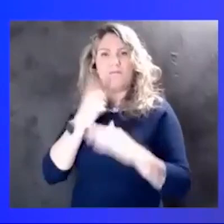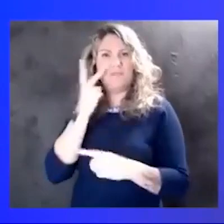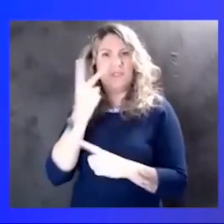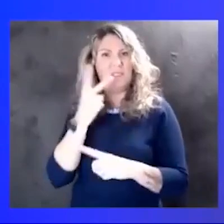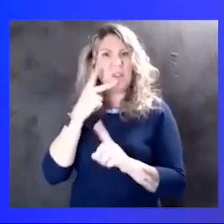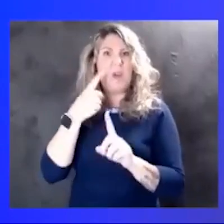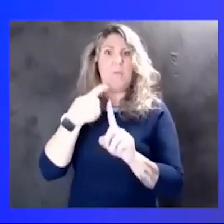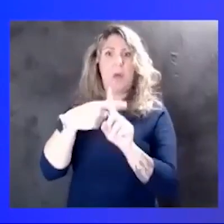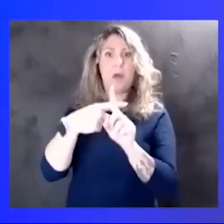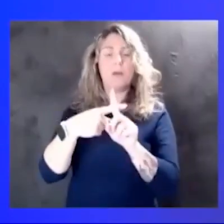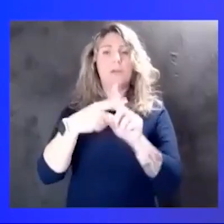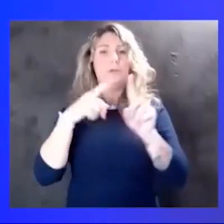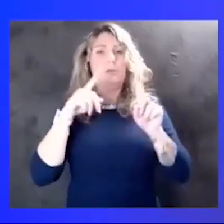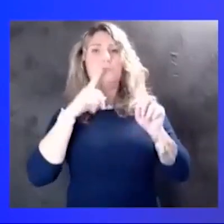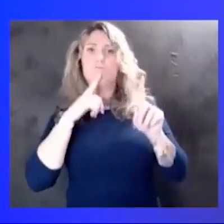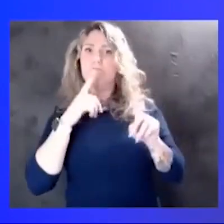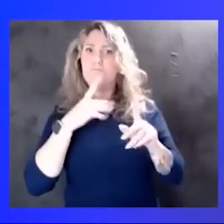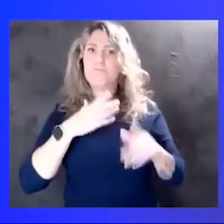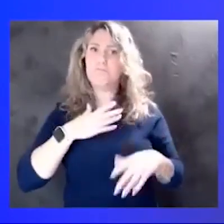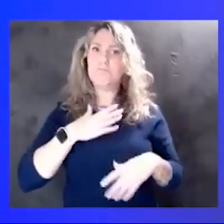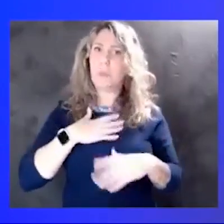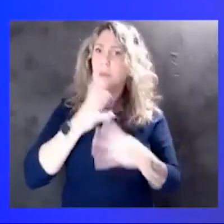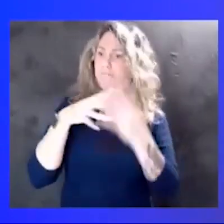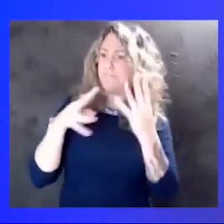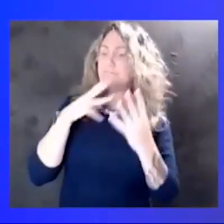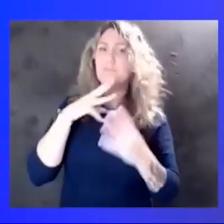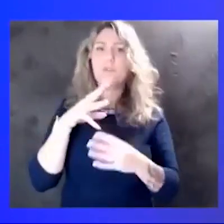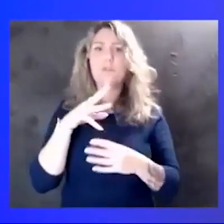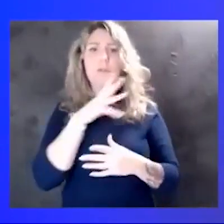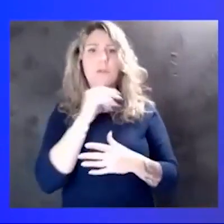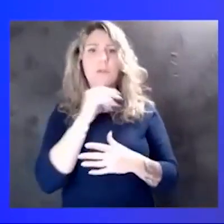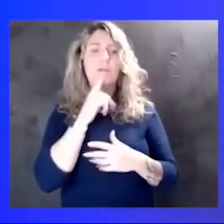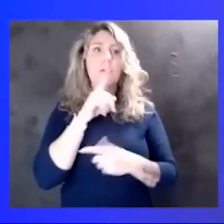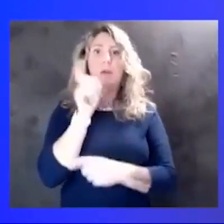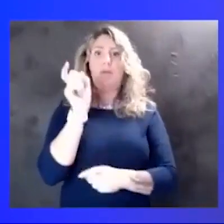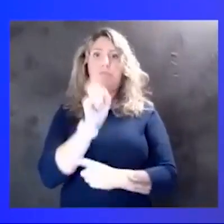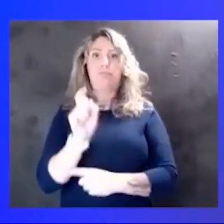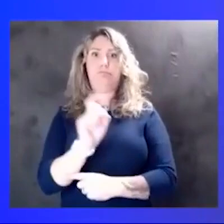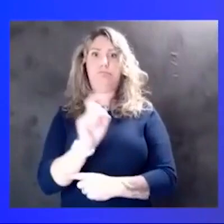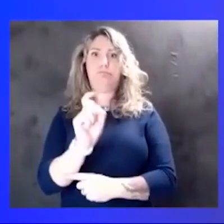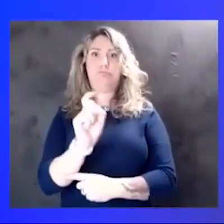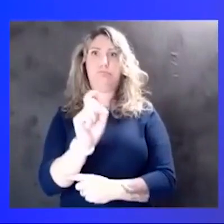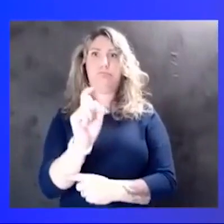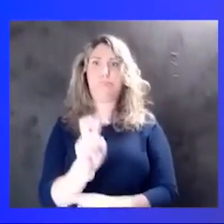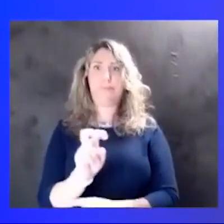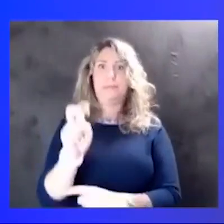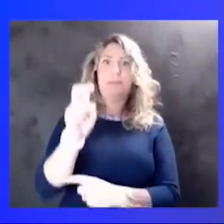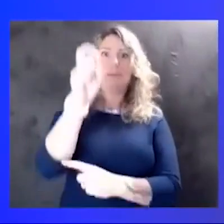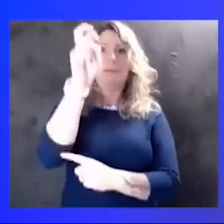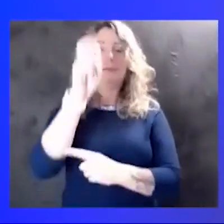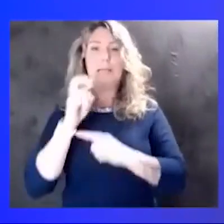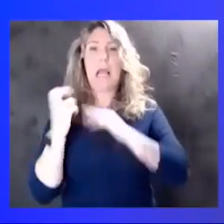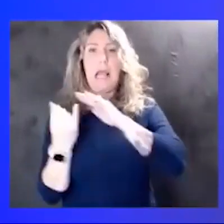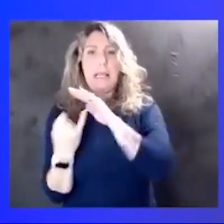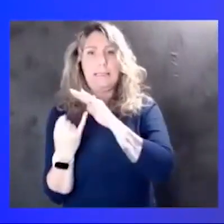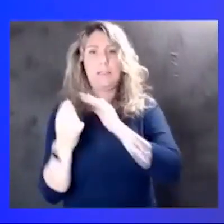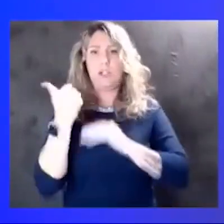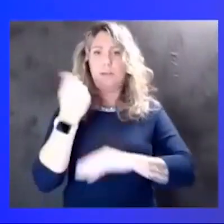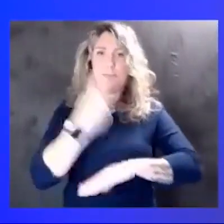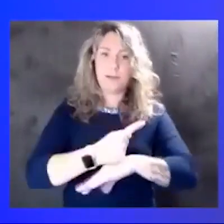Kids put a mask on. My husband Lysol'd as I was walking up to the third floor to go into isolation for 10 days. So